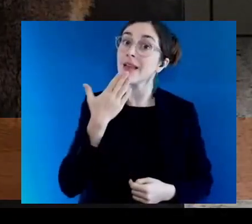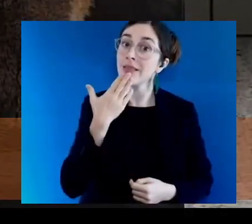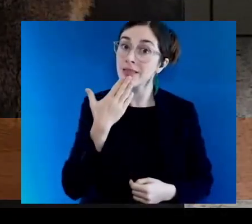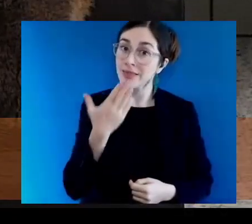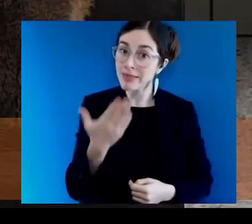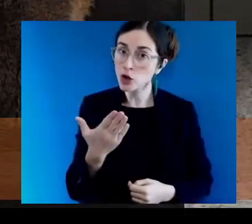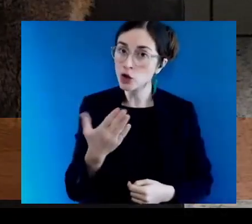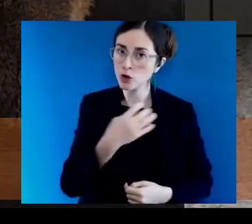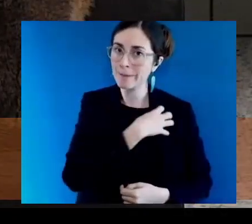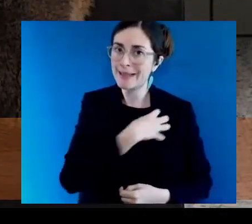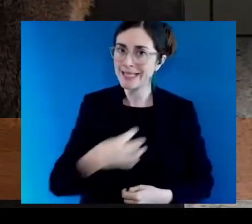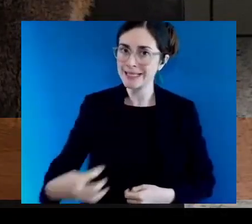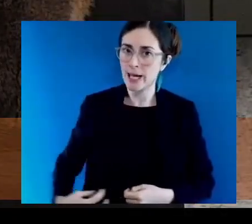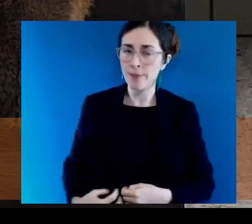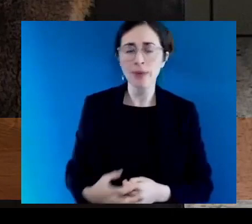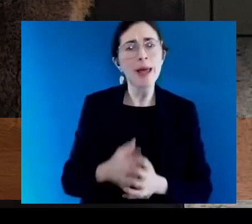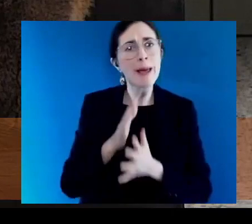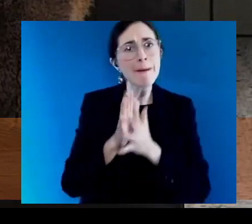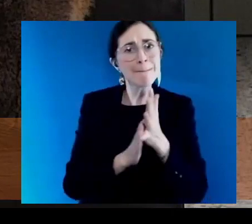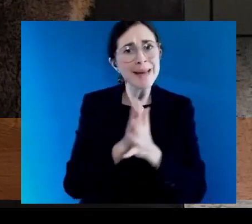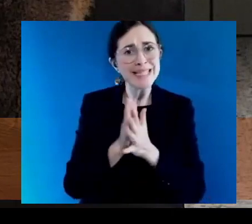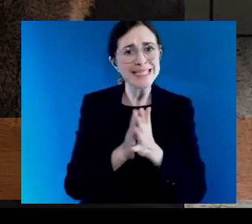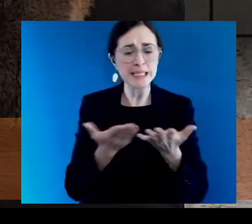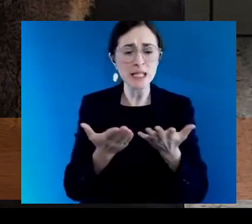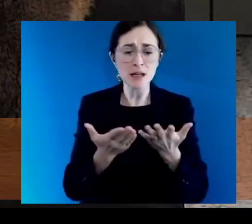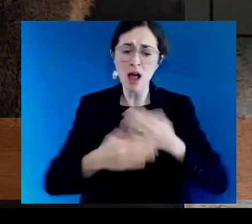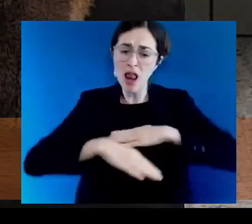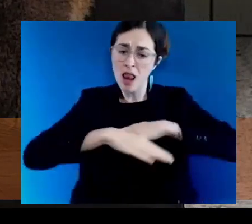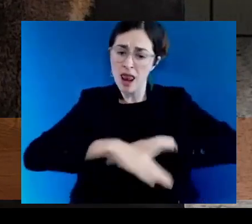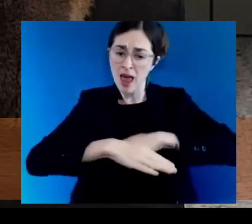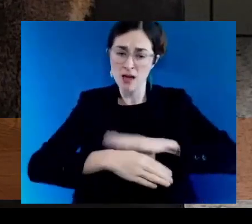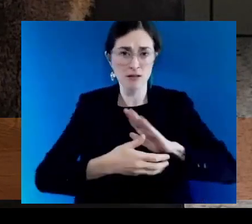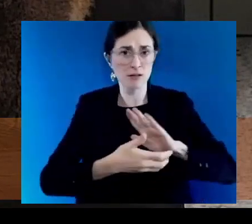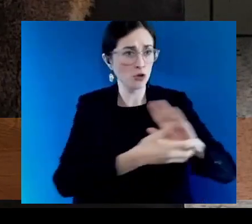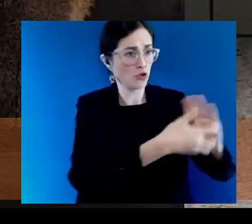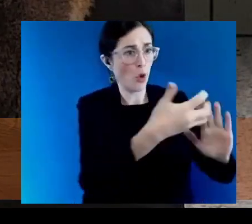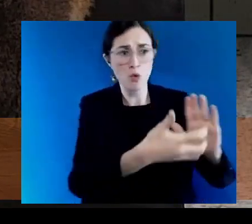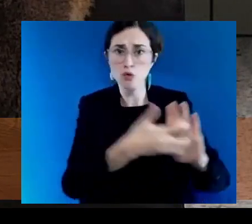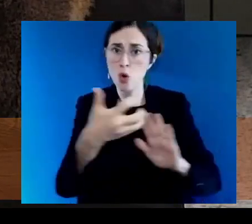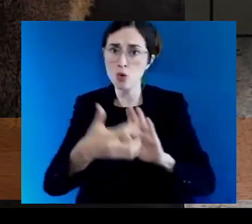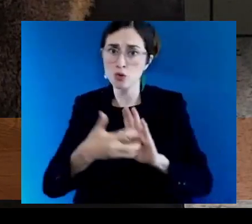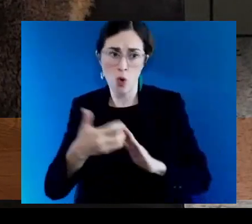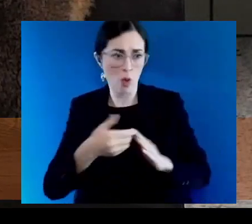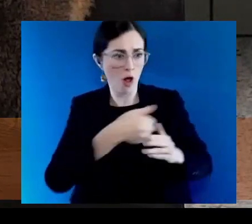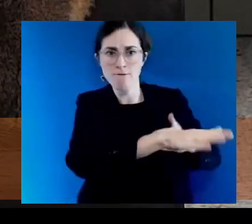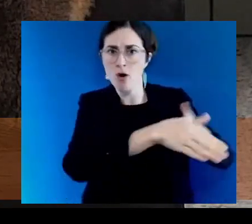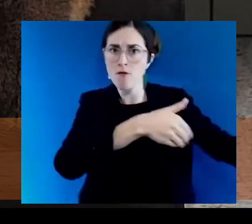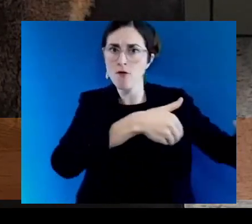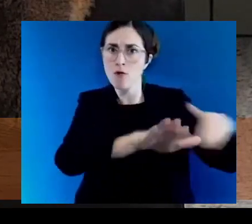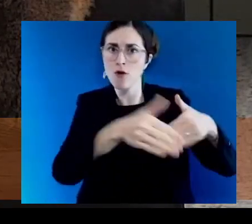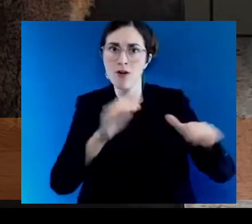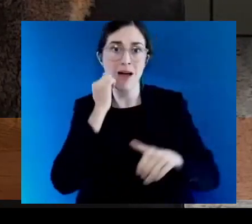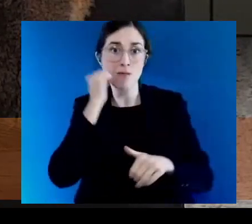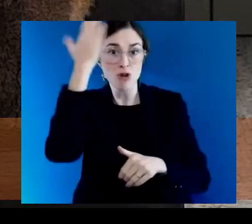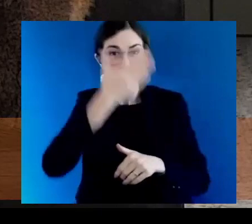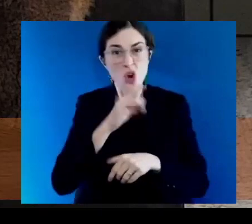I take it you accept that dispossession from lands, as we've heard in this Commission, was at the time unlawful?